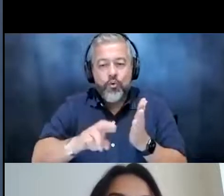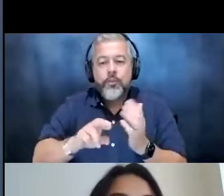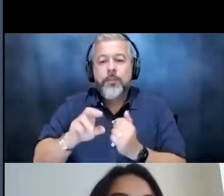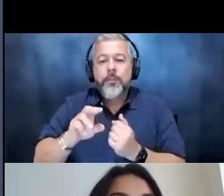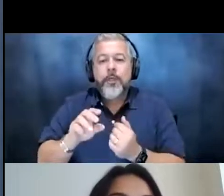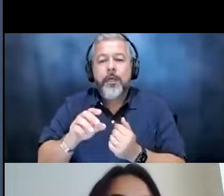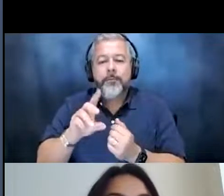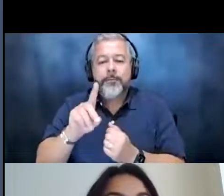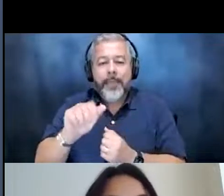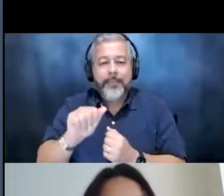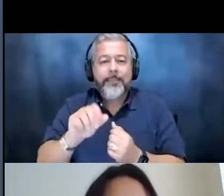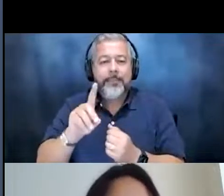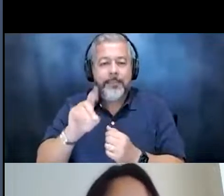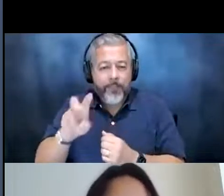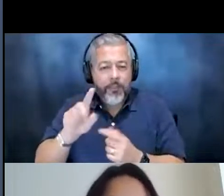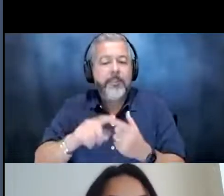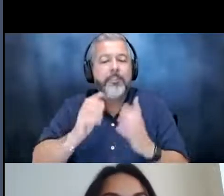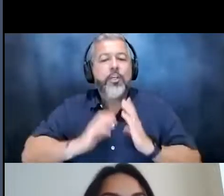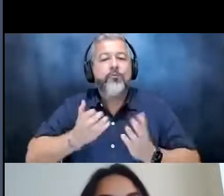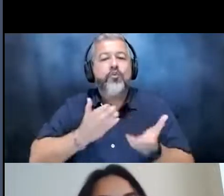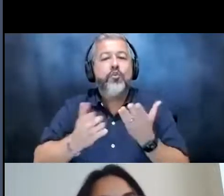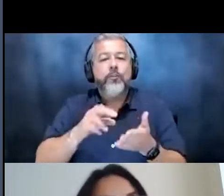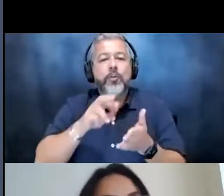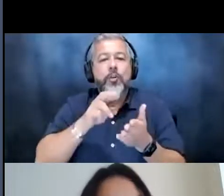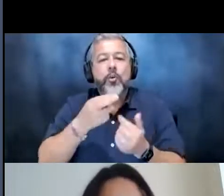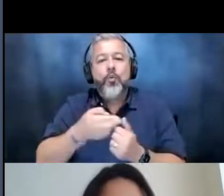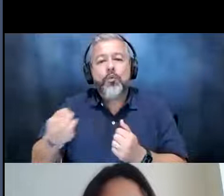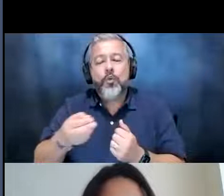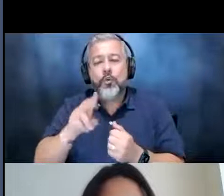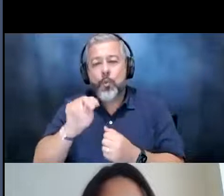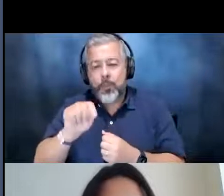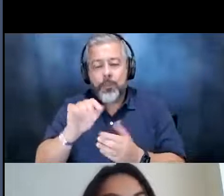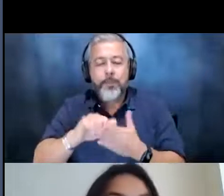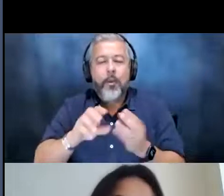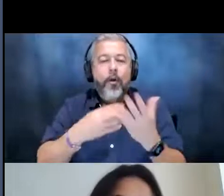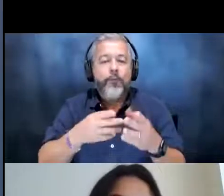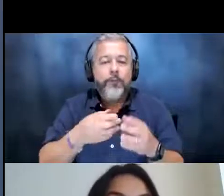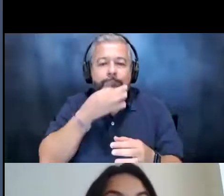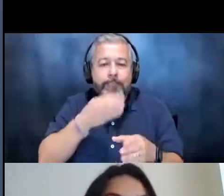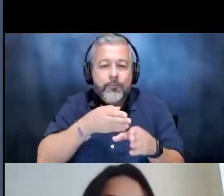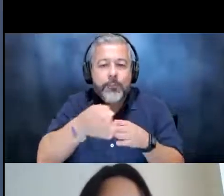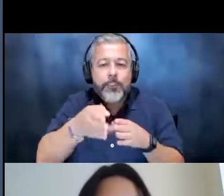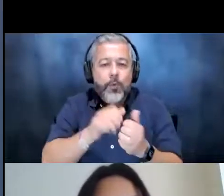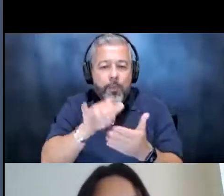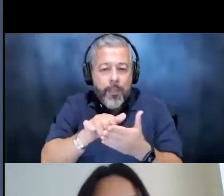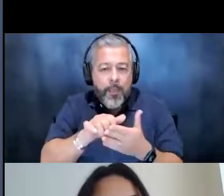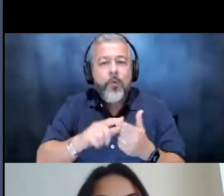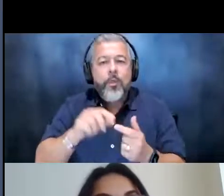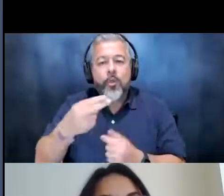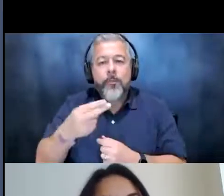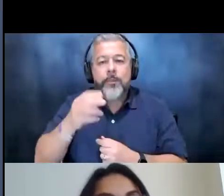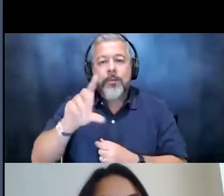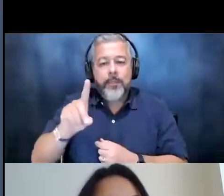is a customer service and resource unit that offers expertise in human-centered design principles, so